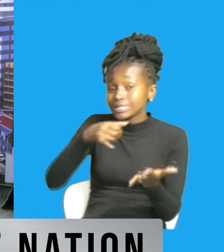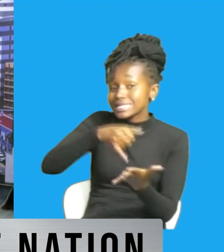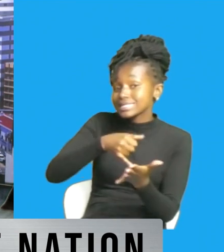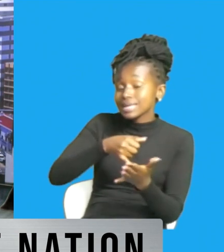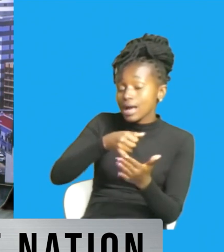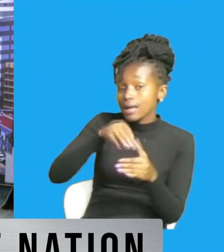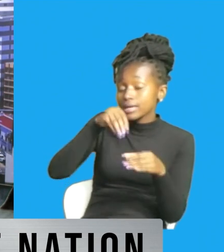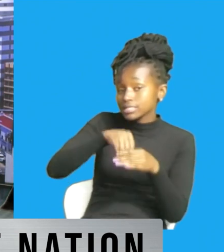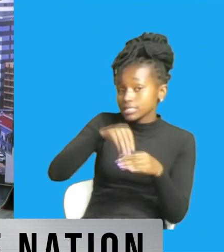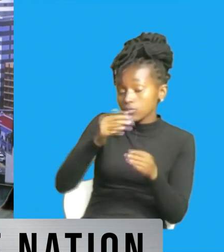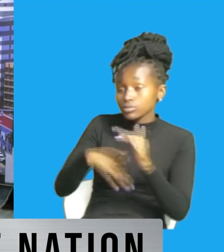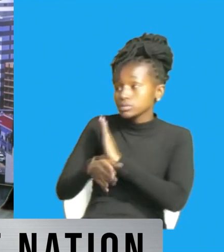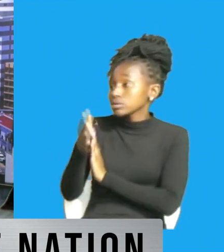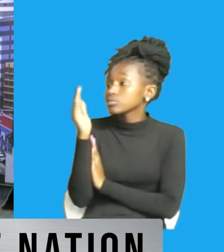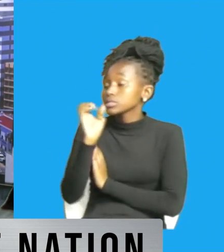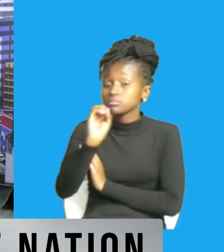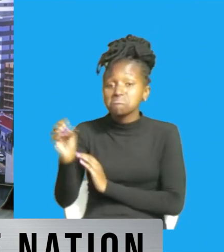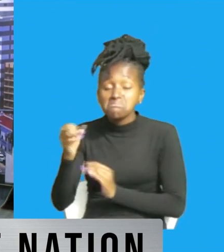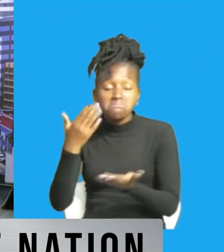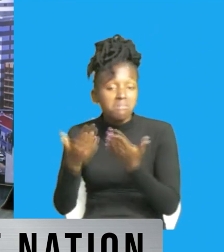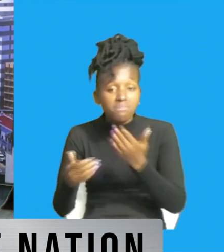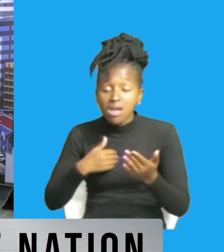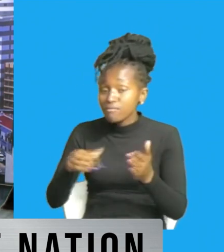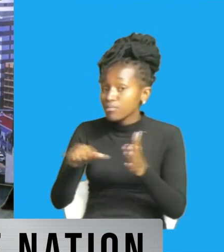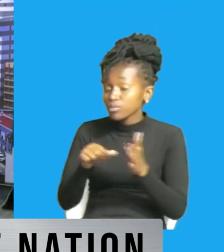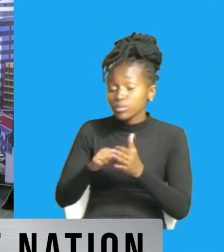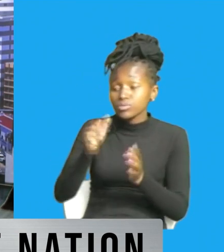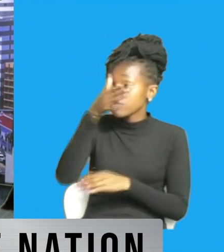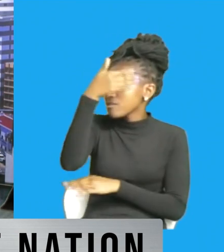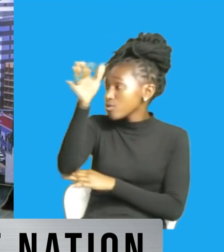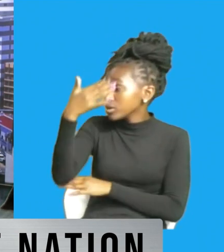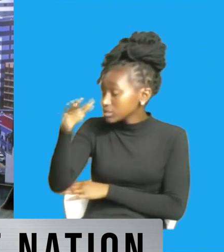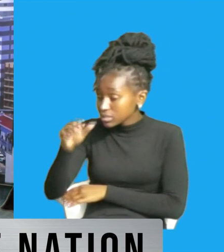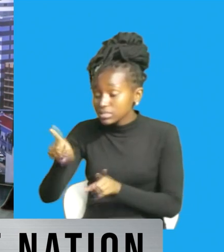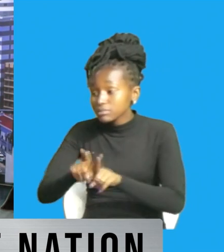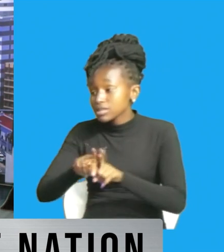agriculture labda. It might be an issue of mambo ya forestry. It might be an issue of other people.